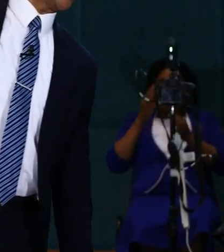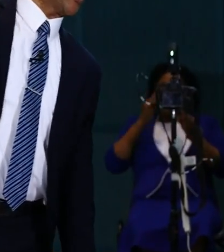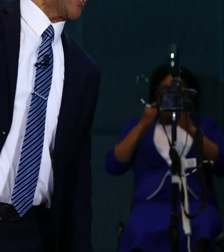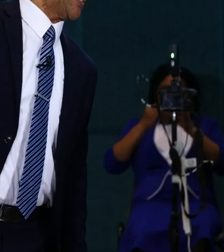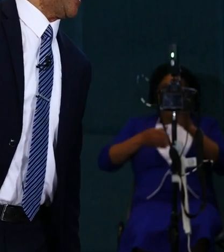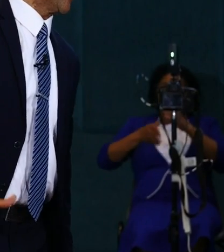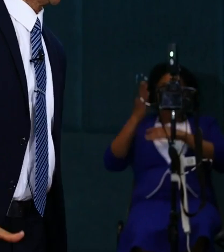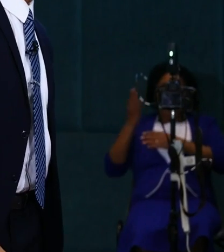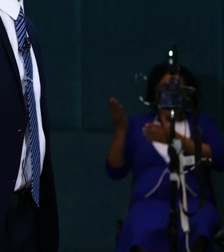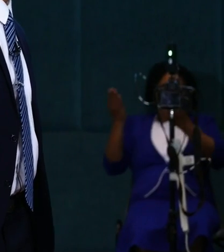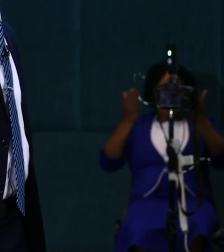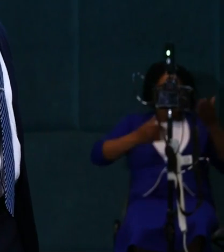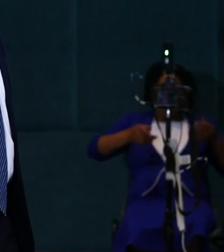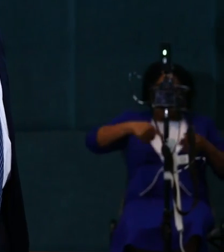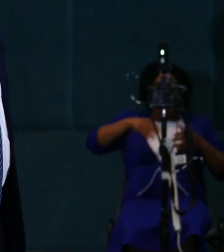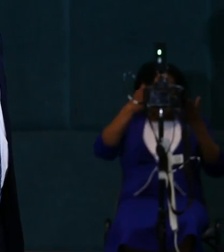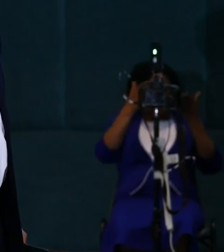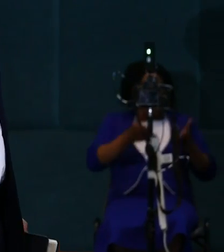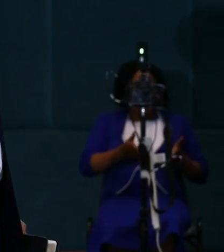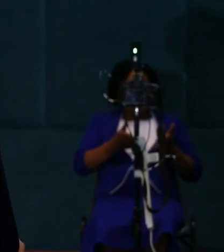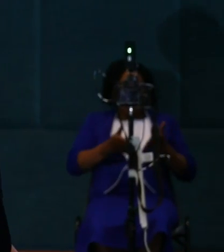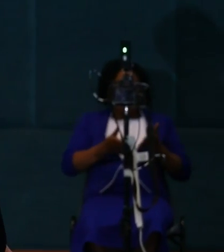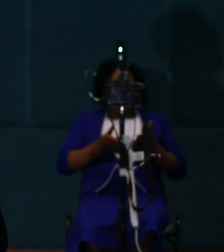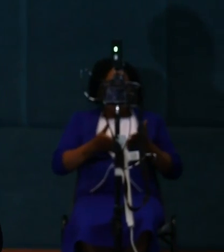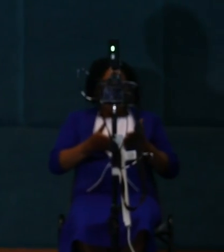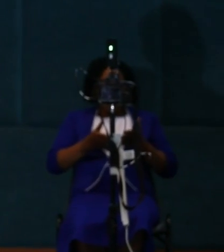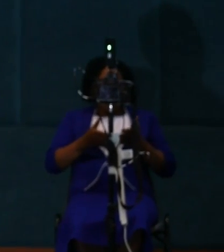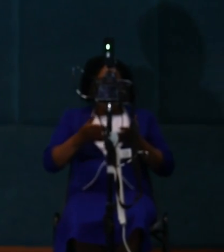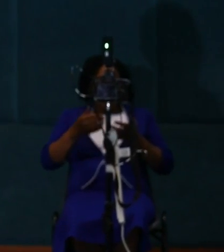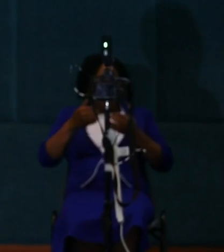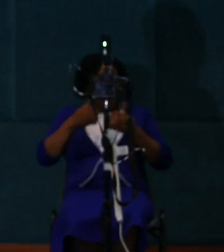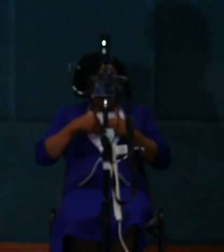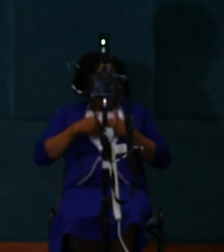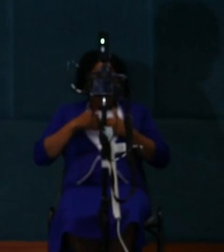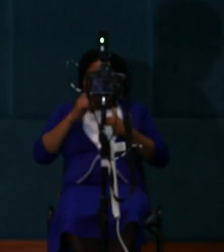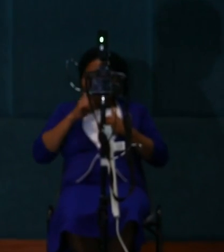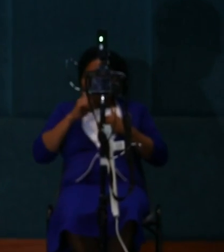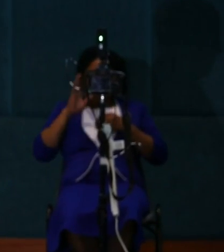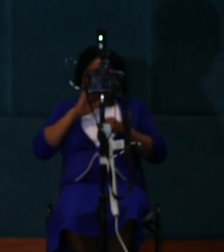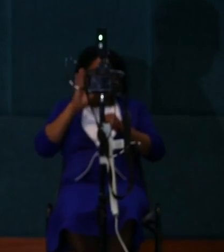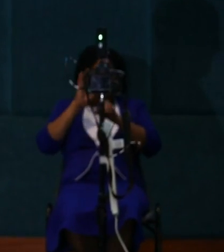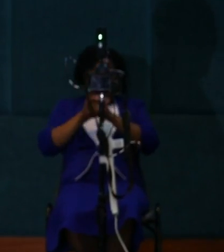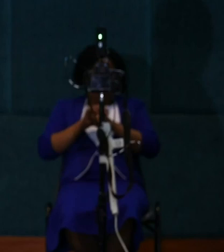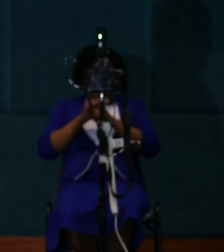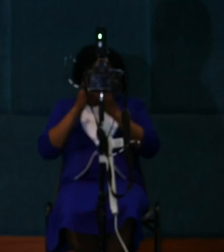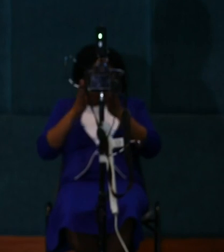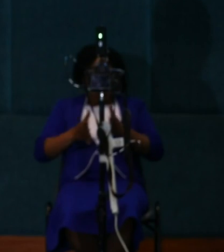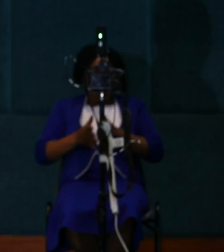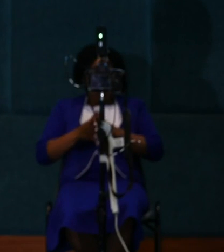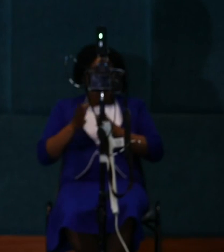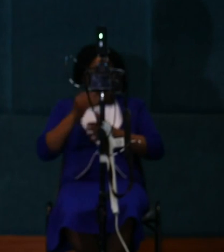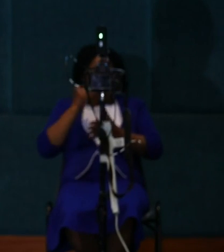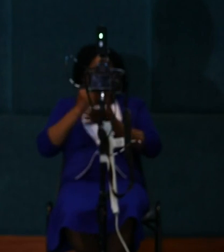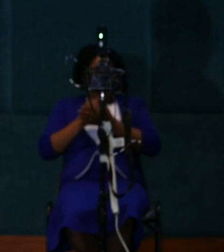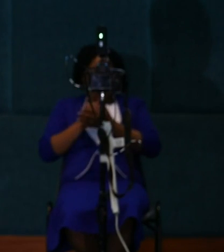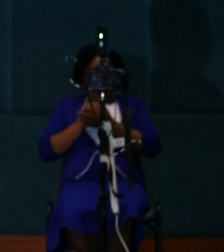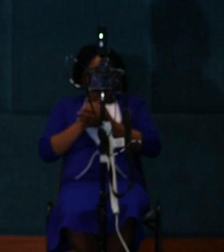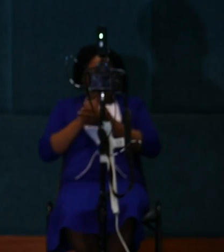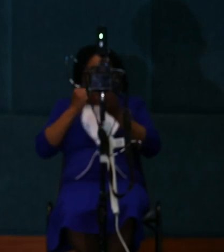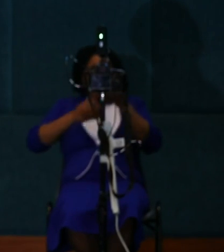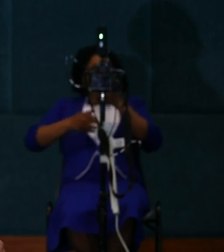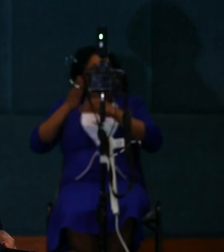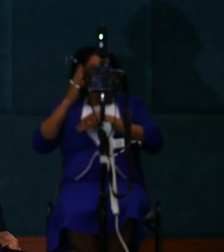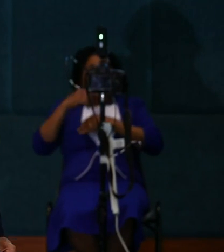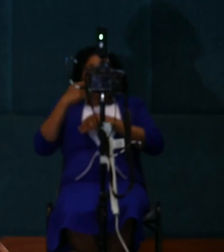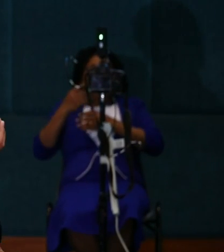has brought us here, I sure know he didn't carry us here to leave us. Amen.